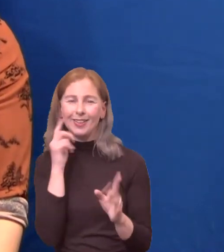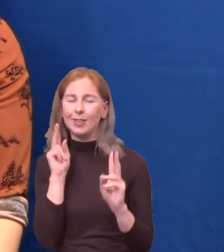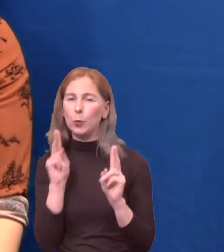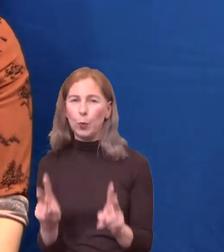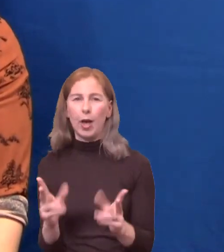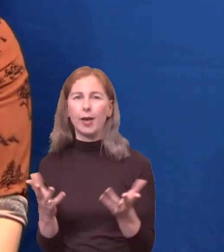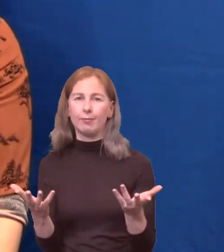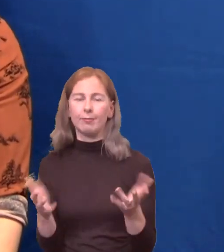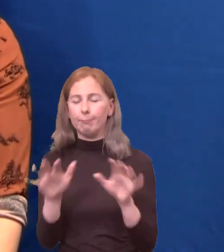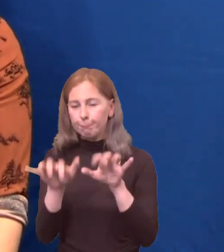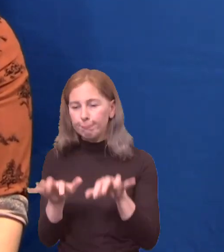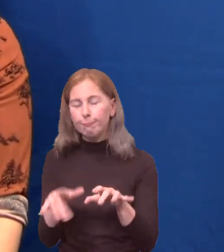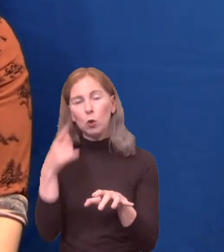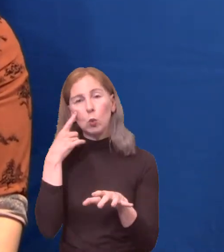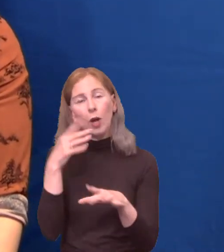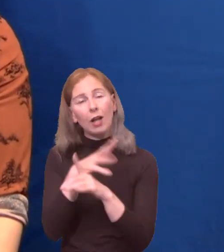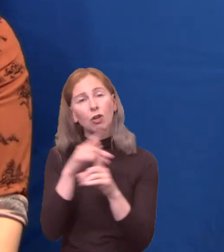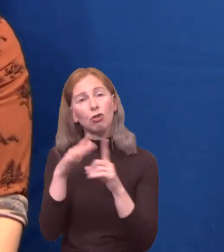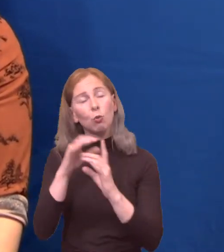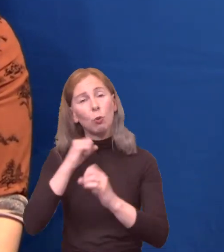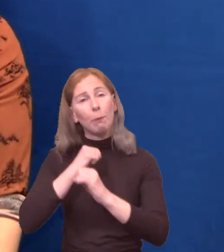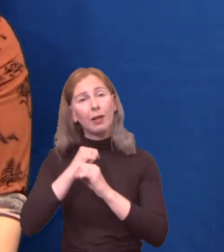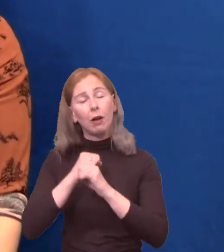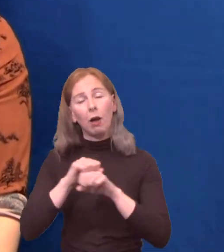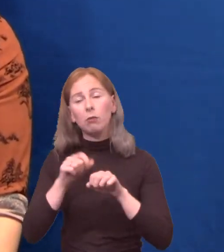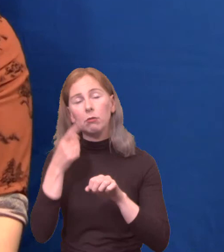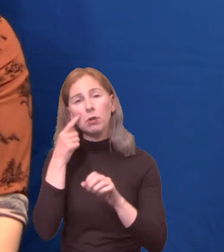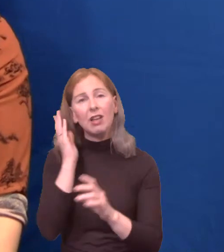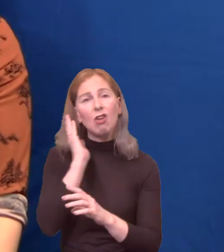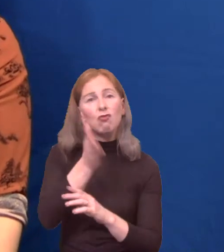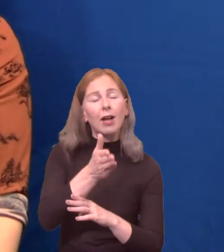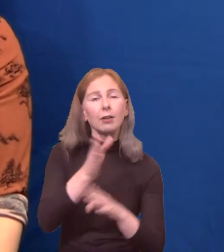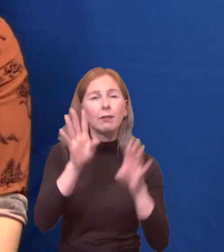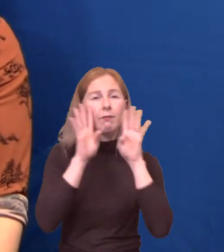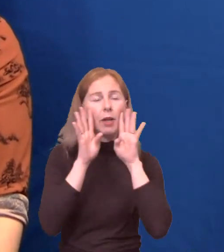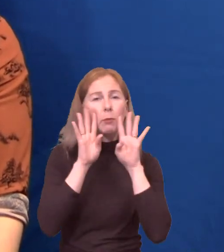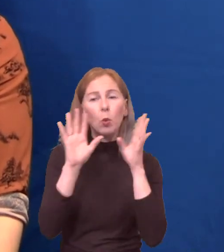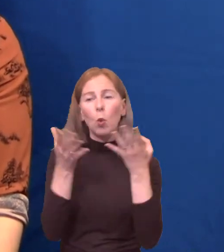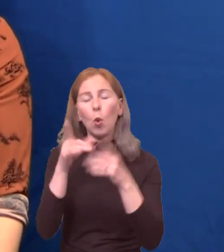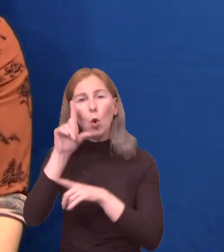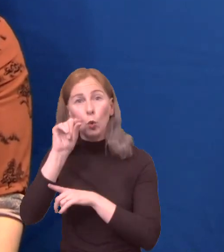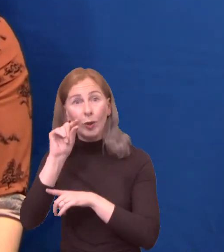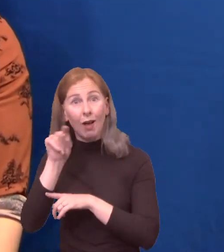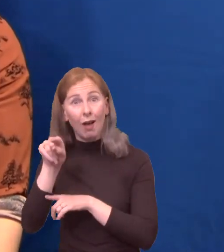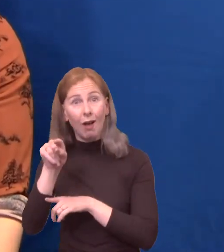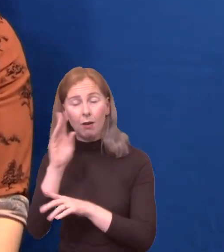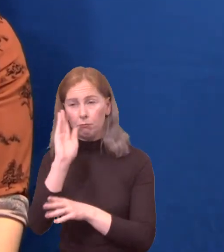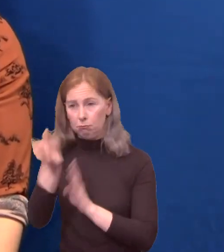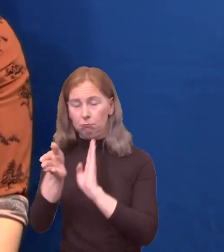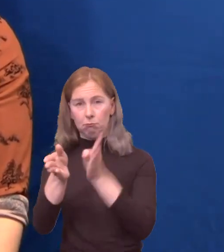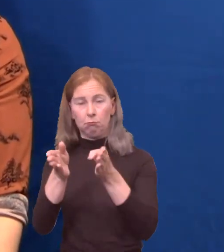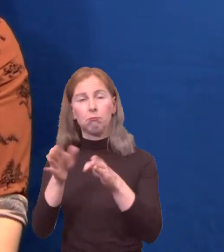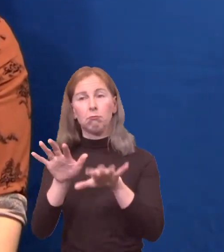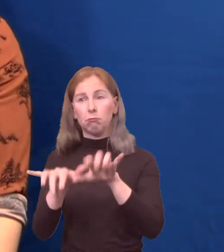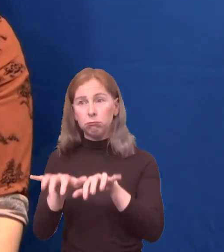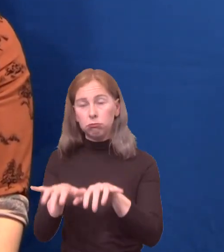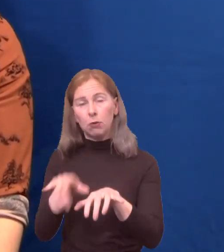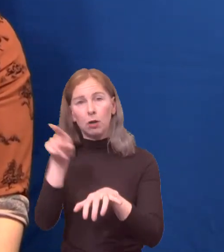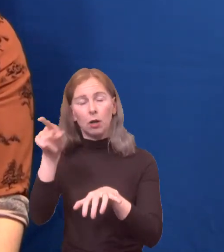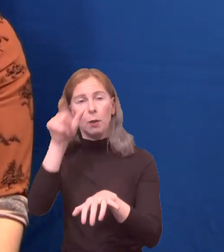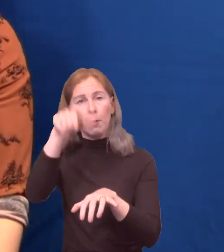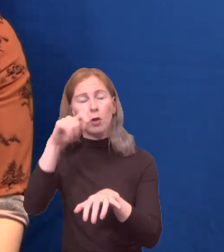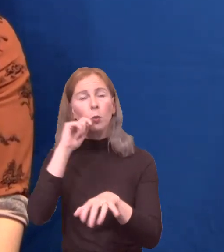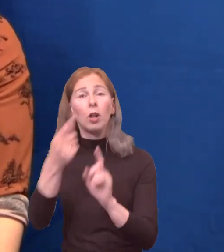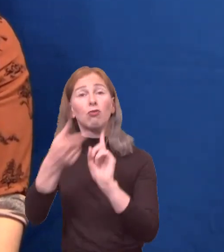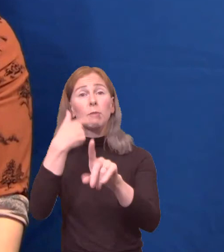If you're on social media, you can direct message us through our Facebook and our Twitter pages. Someone from our contact centre is on hand to monitor